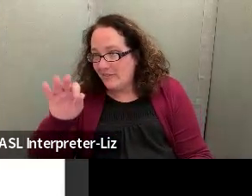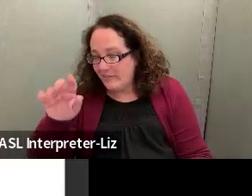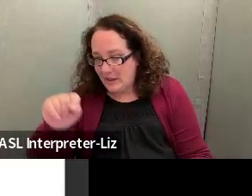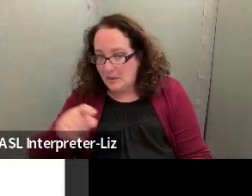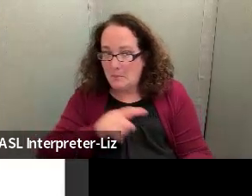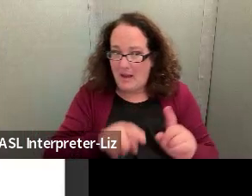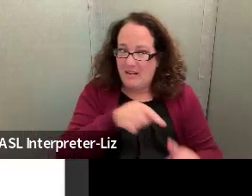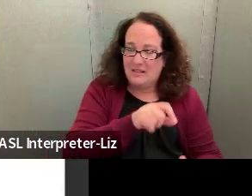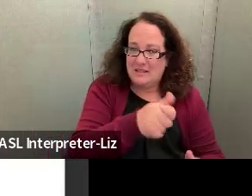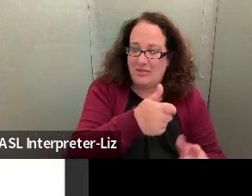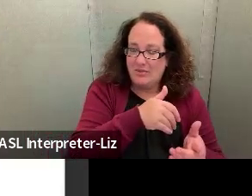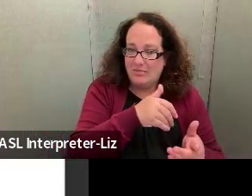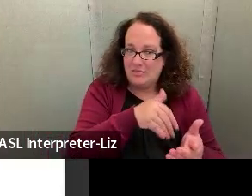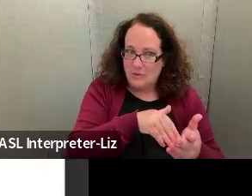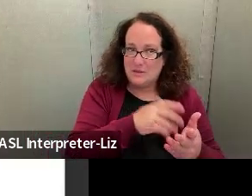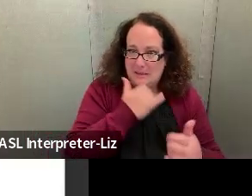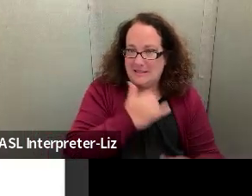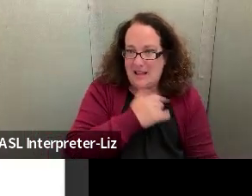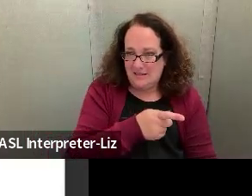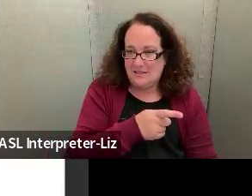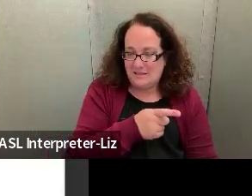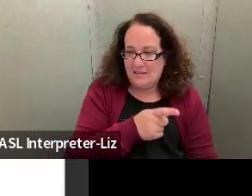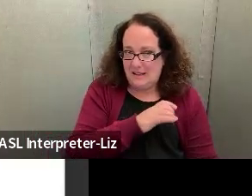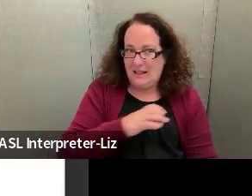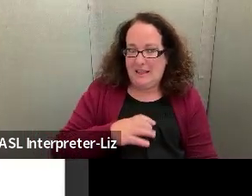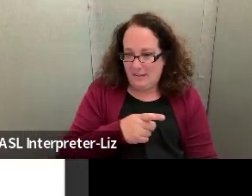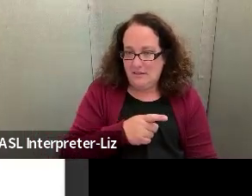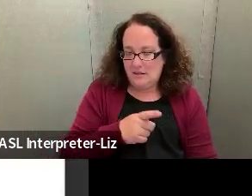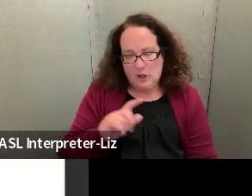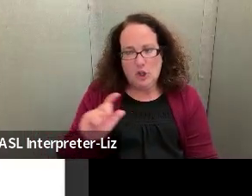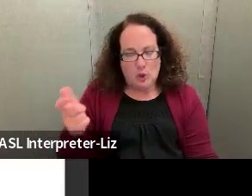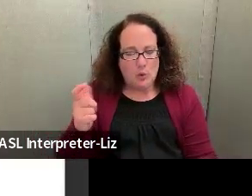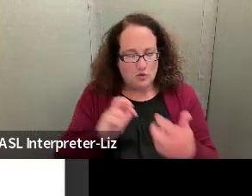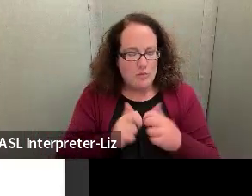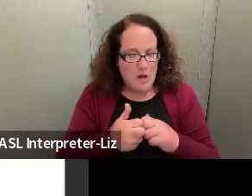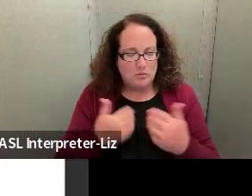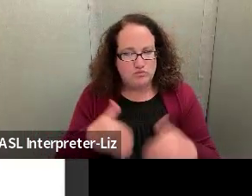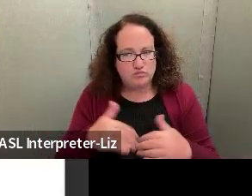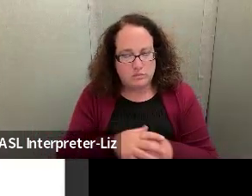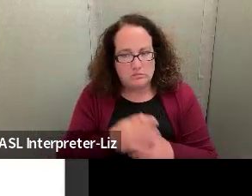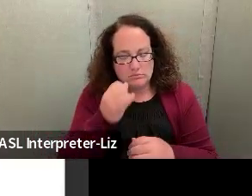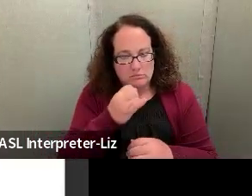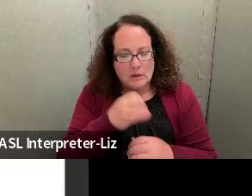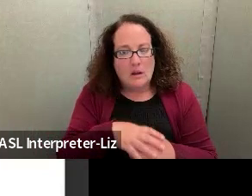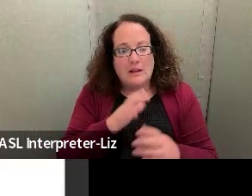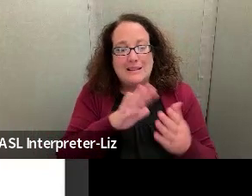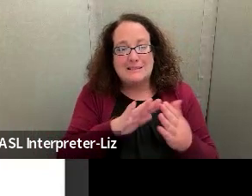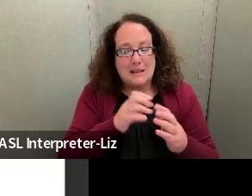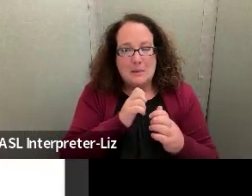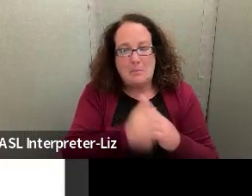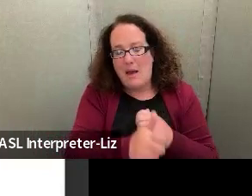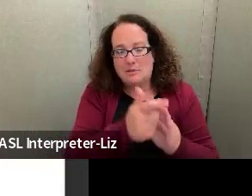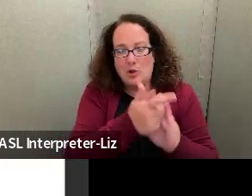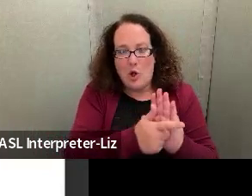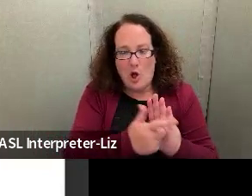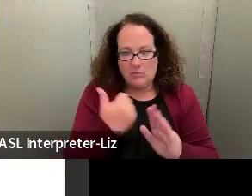3 times higher than it ever was when it peaked in Flint. So it's a huge problem. And the city passed a landmark law